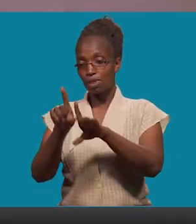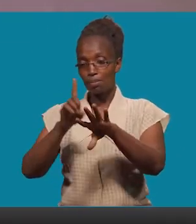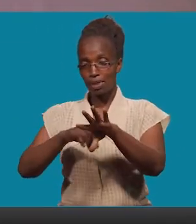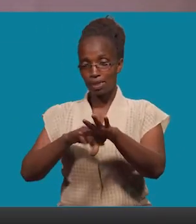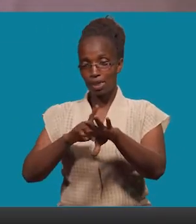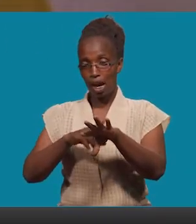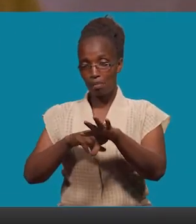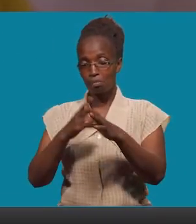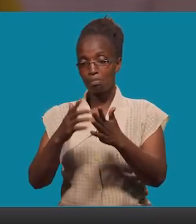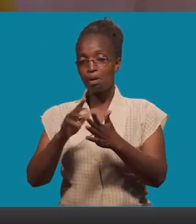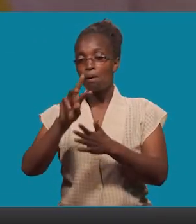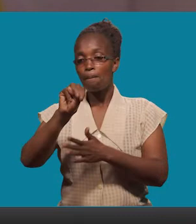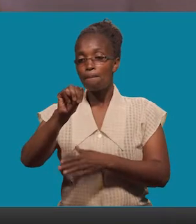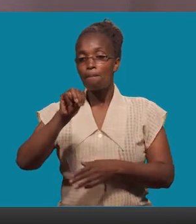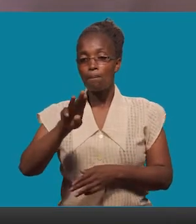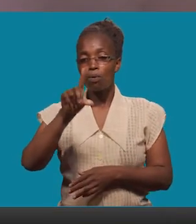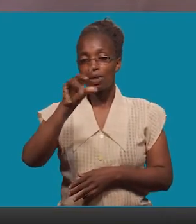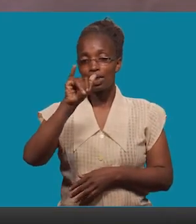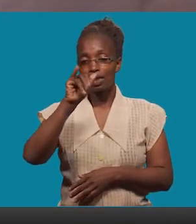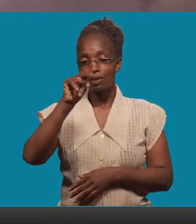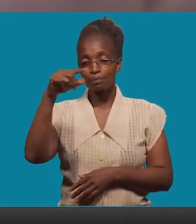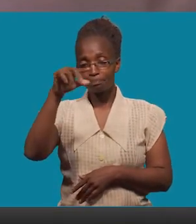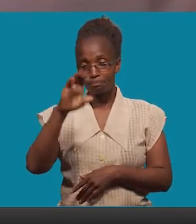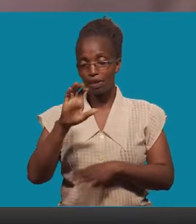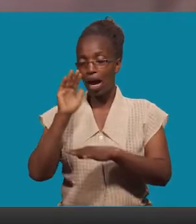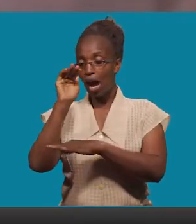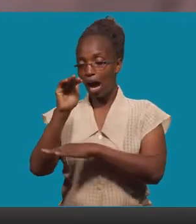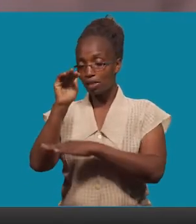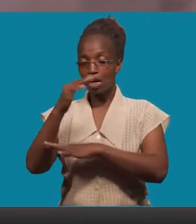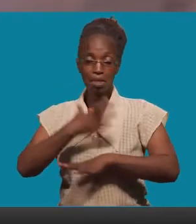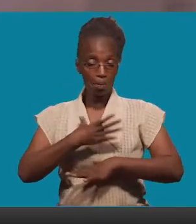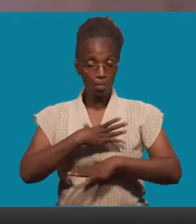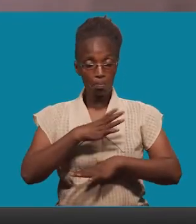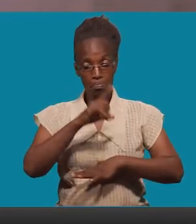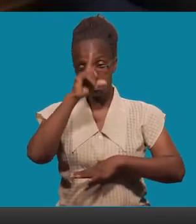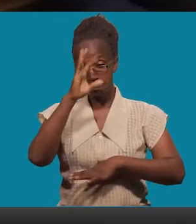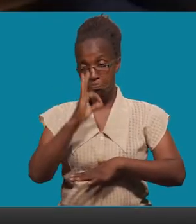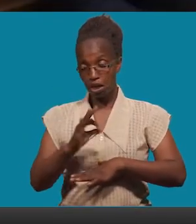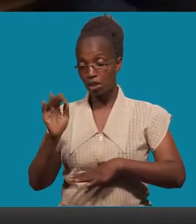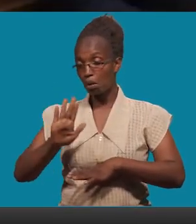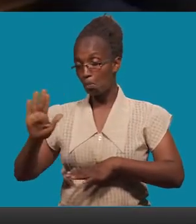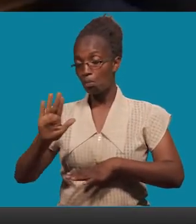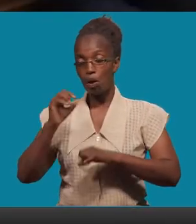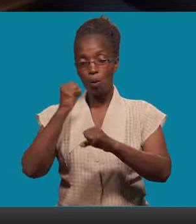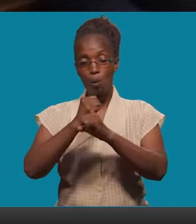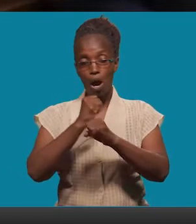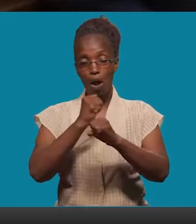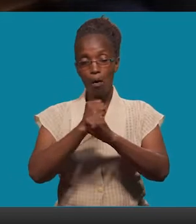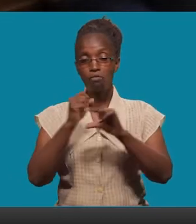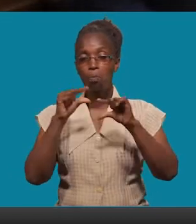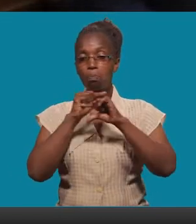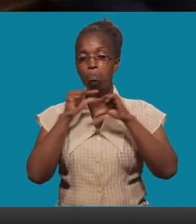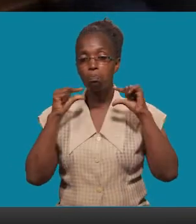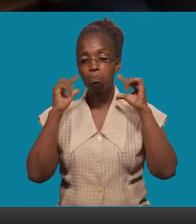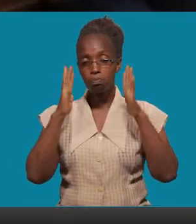mkufunzi wao Daktari Timothy Mulinge amewahimiza makasisi wale kumakinika kwenye kazi yao ya ukasisi, vile